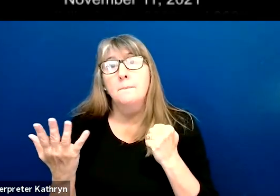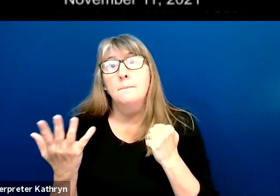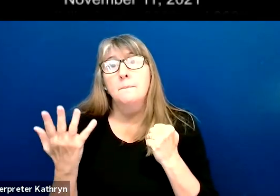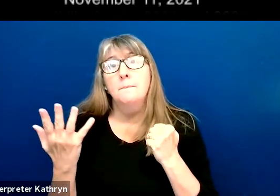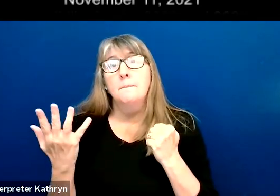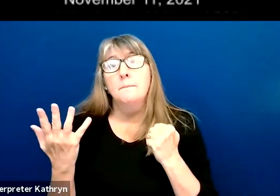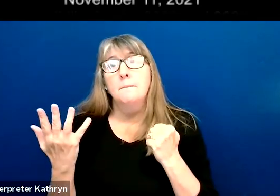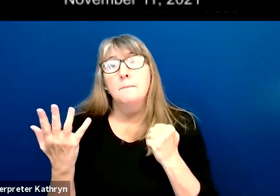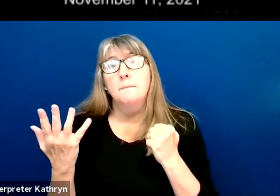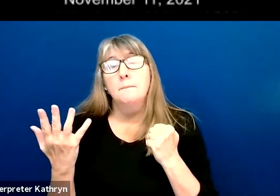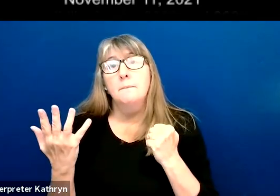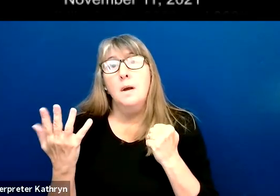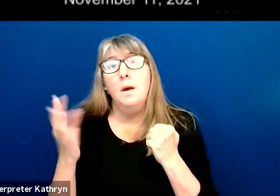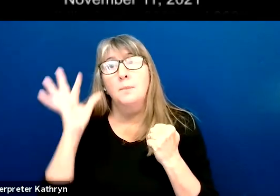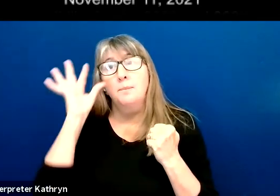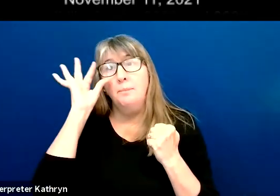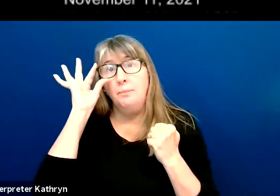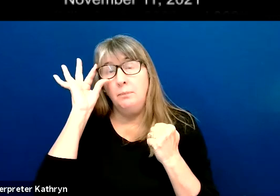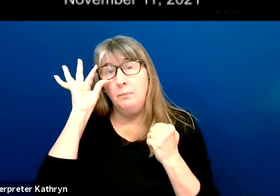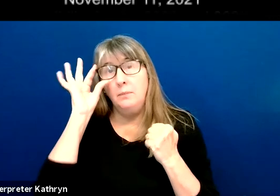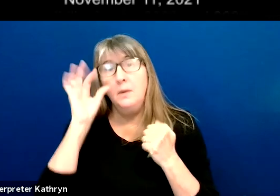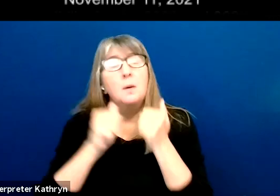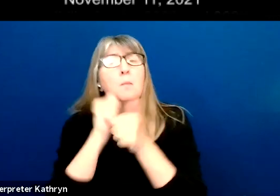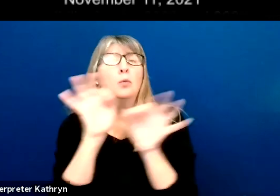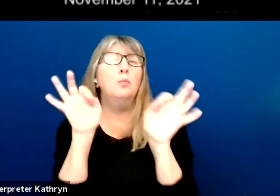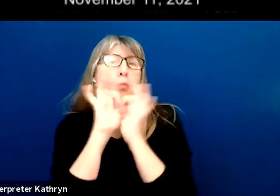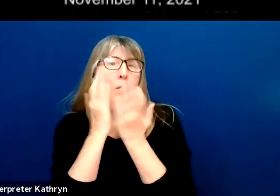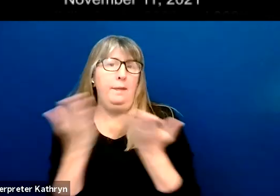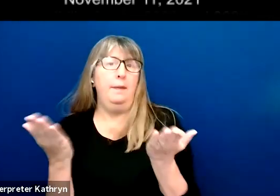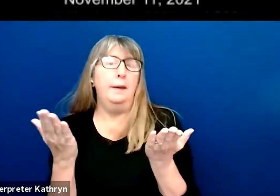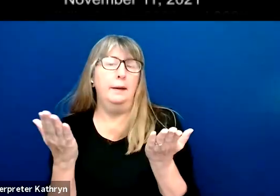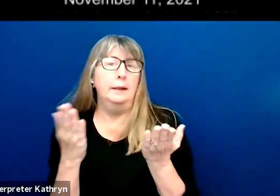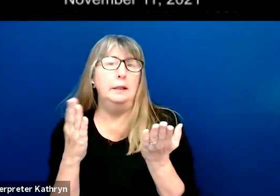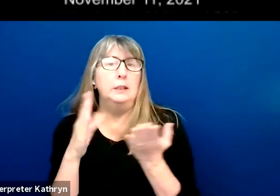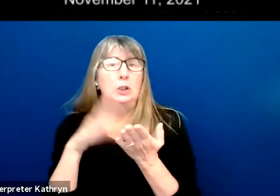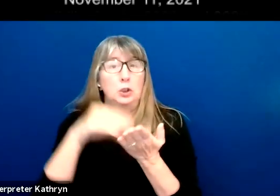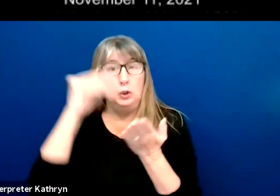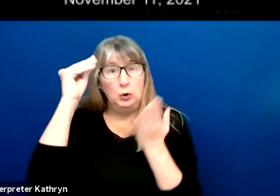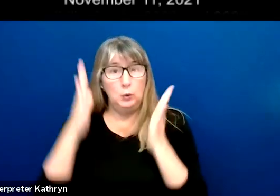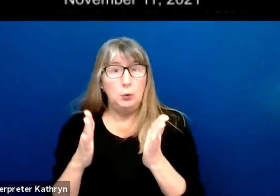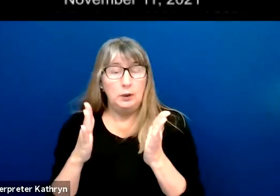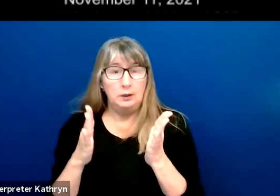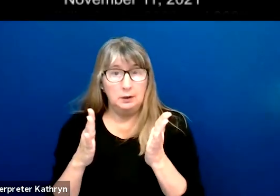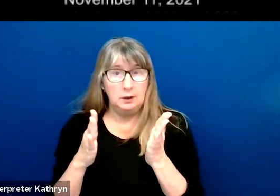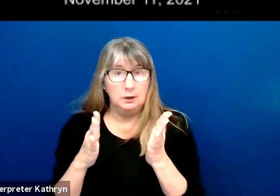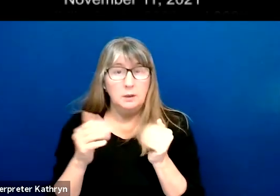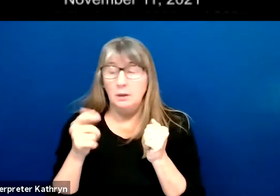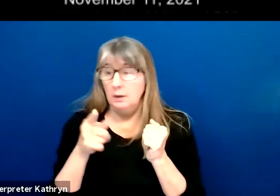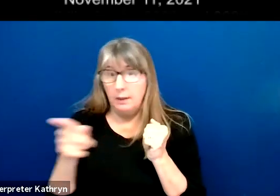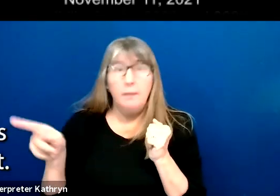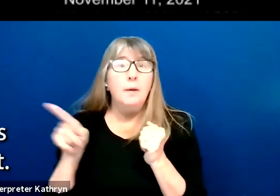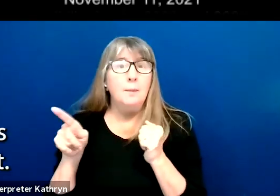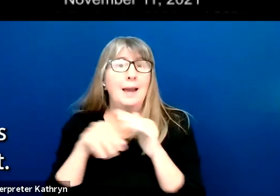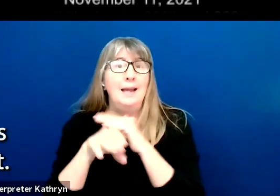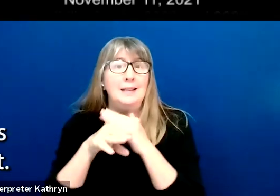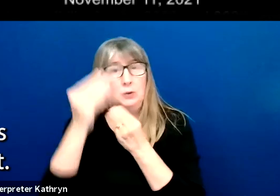I think that the most important thing is to get students access to information